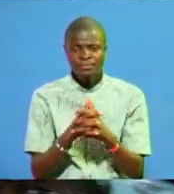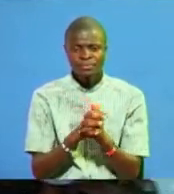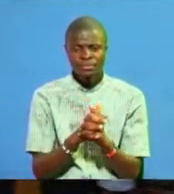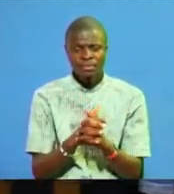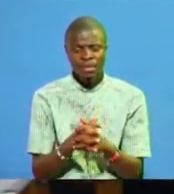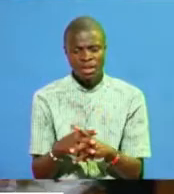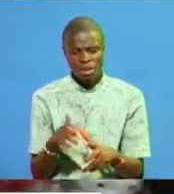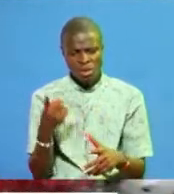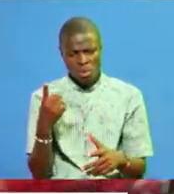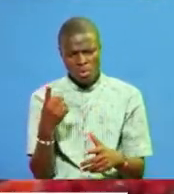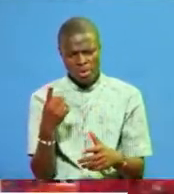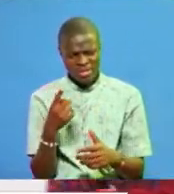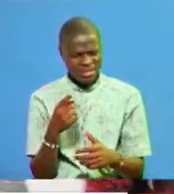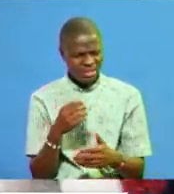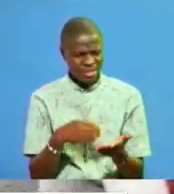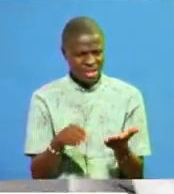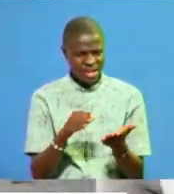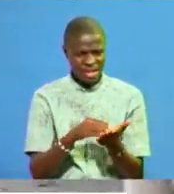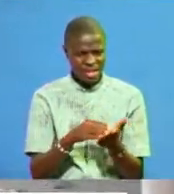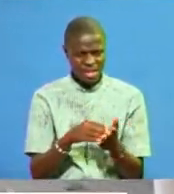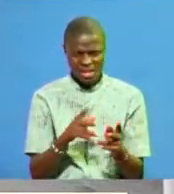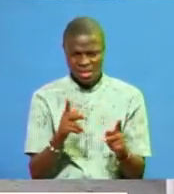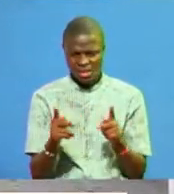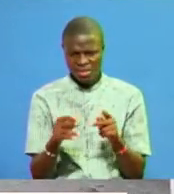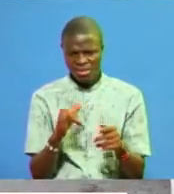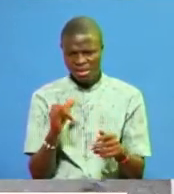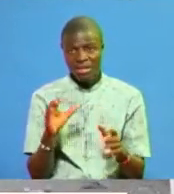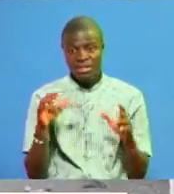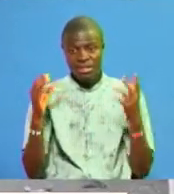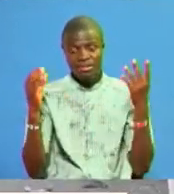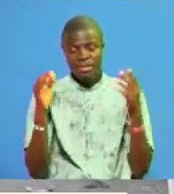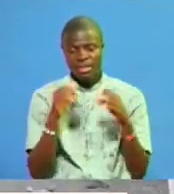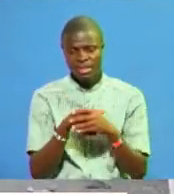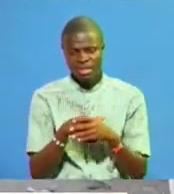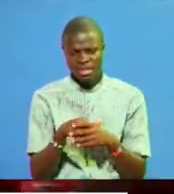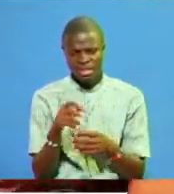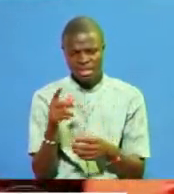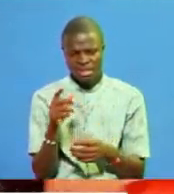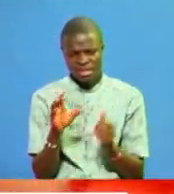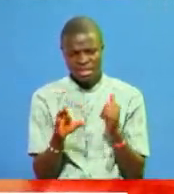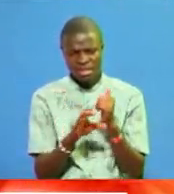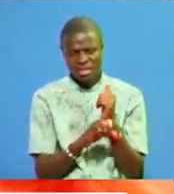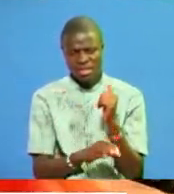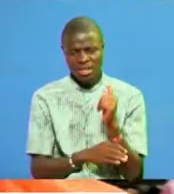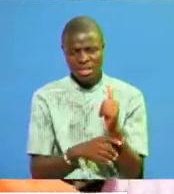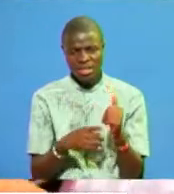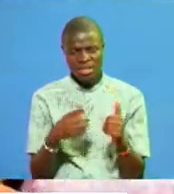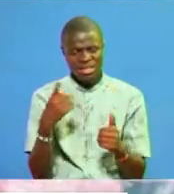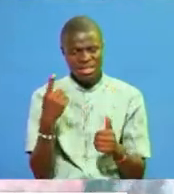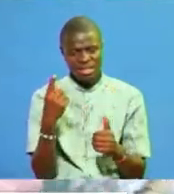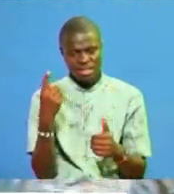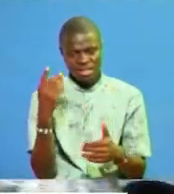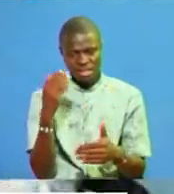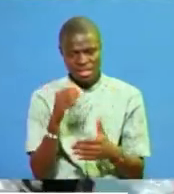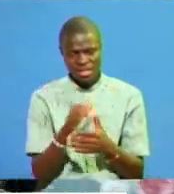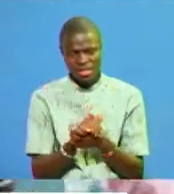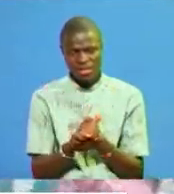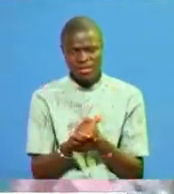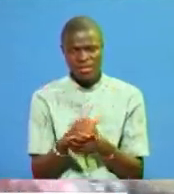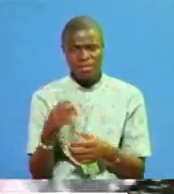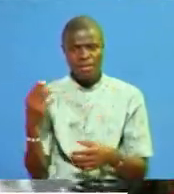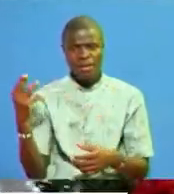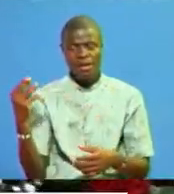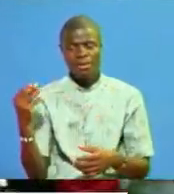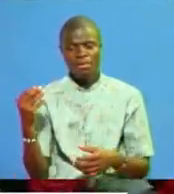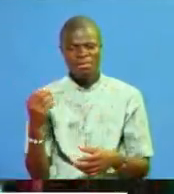is celebrated across the country. The long-awaited Valentine's Day is just a day away, and flower vendors continue with preparations to